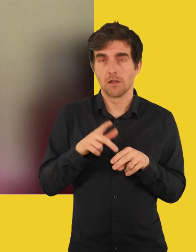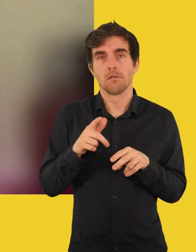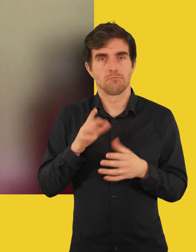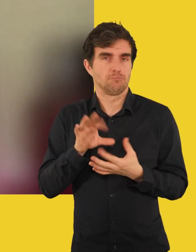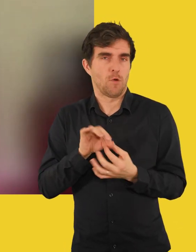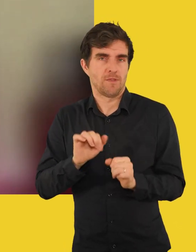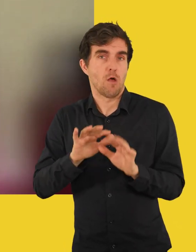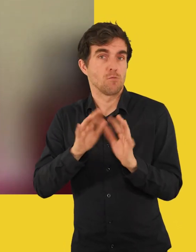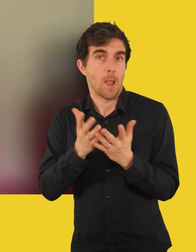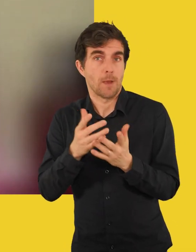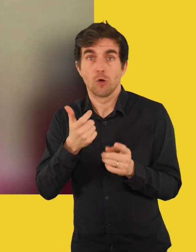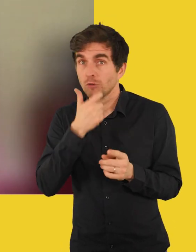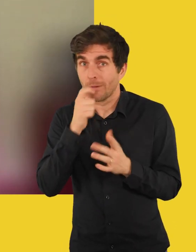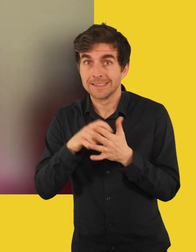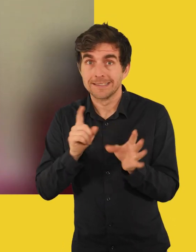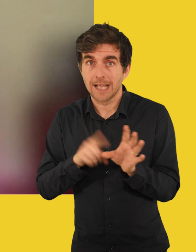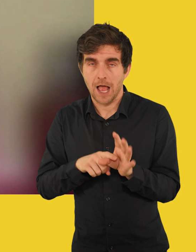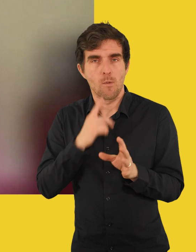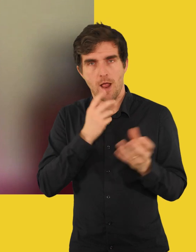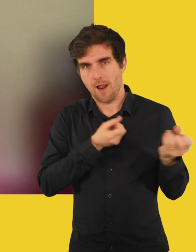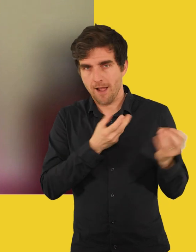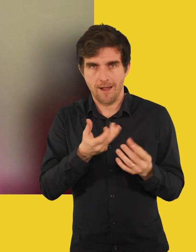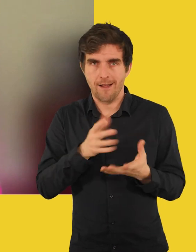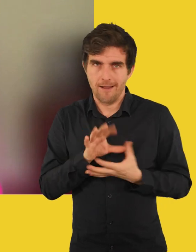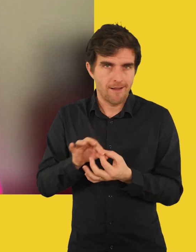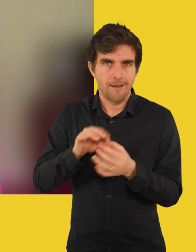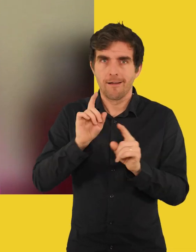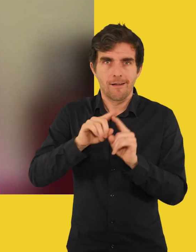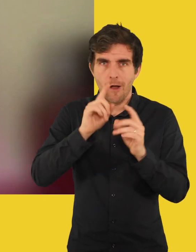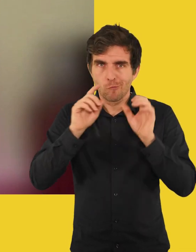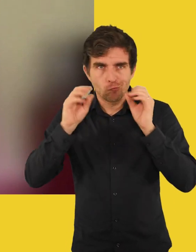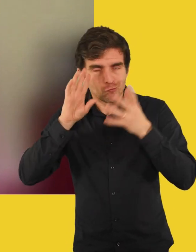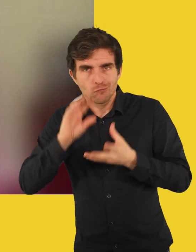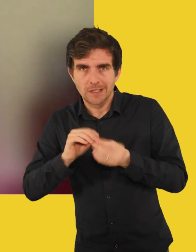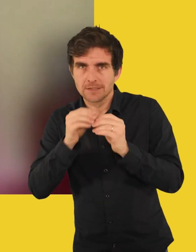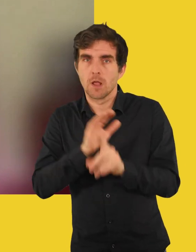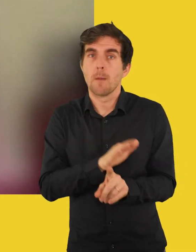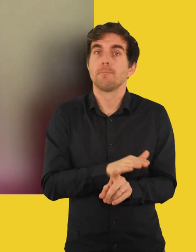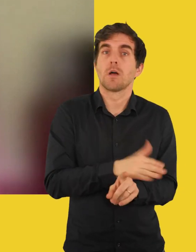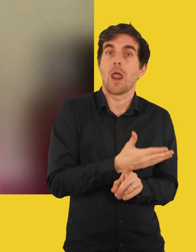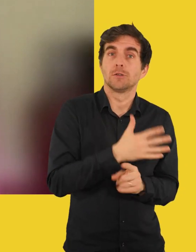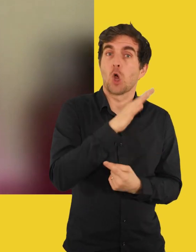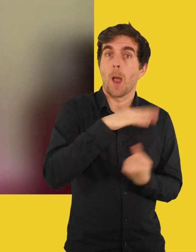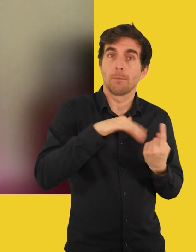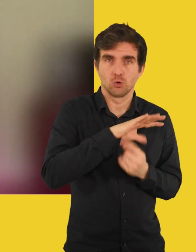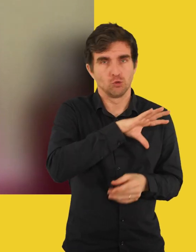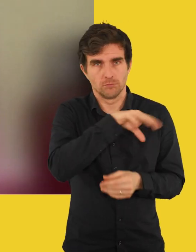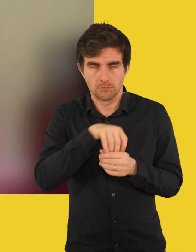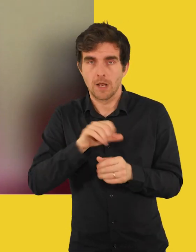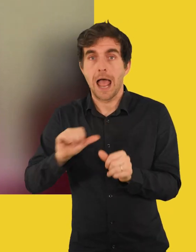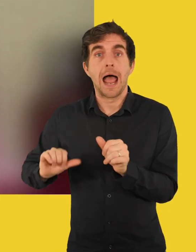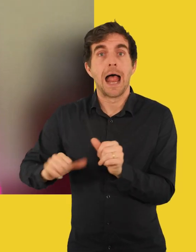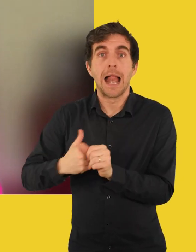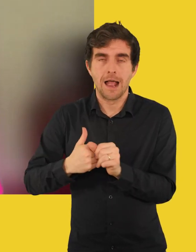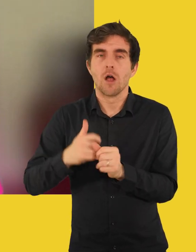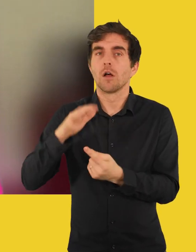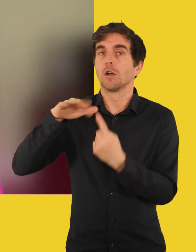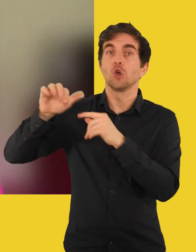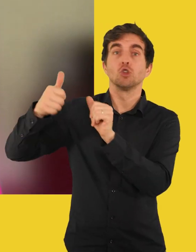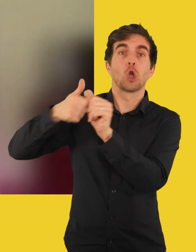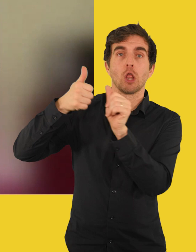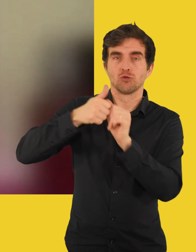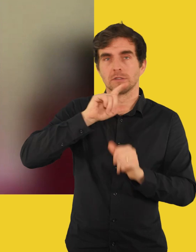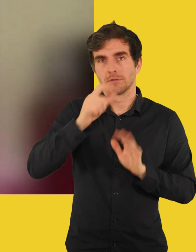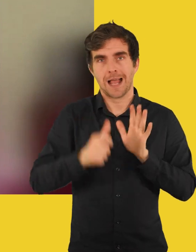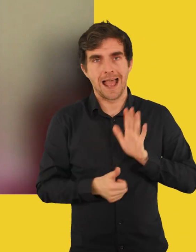on Friday, as part of Global Doughnut Days, we will be bringing together creatives, marginalized communities, allies, and